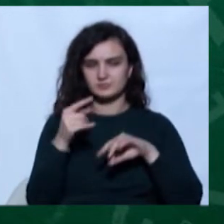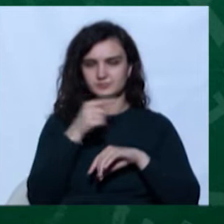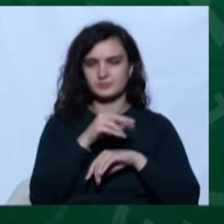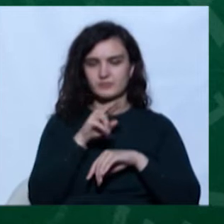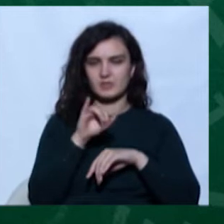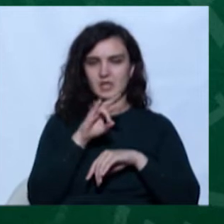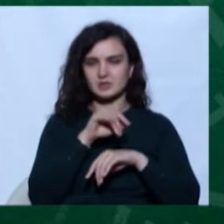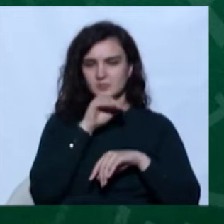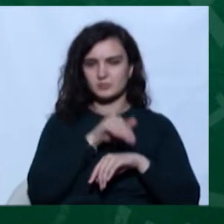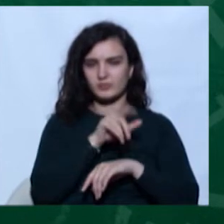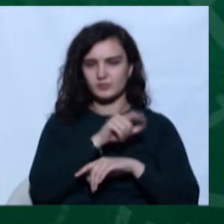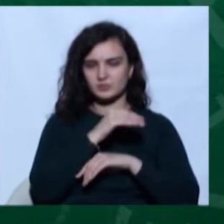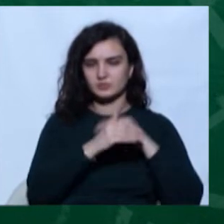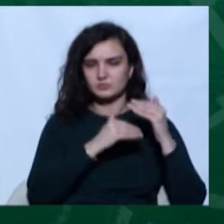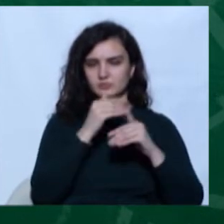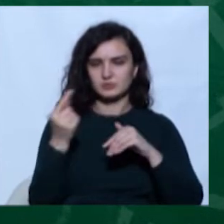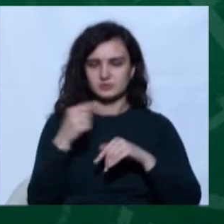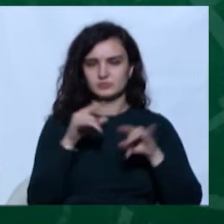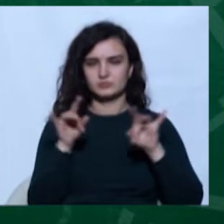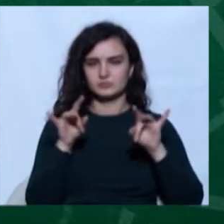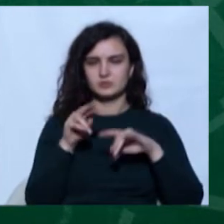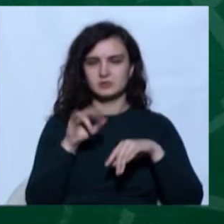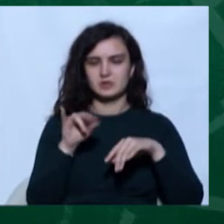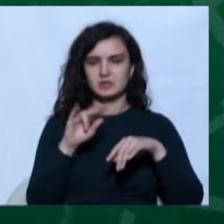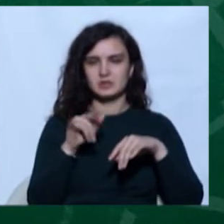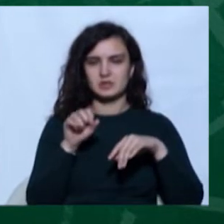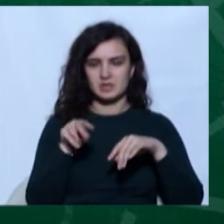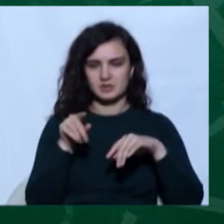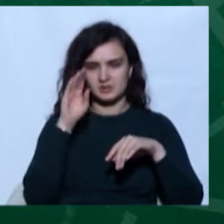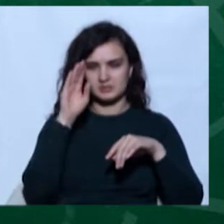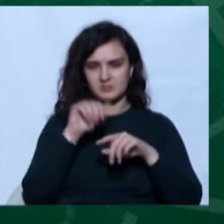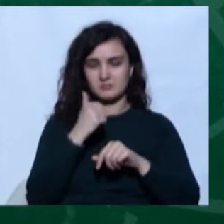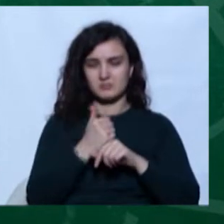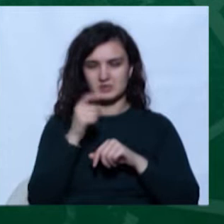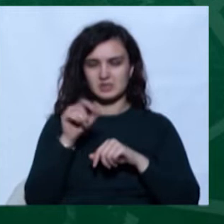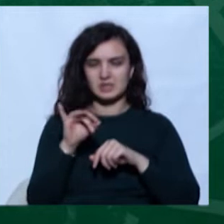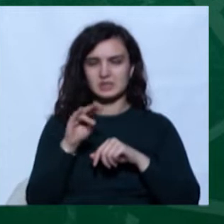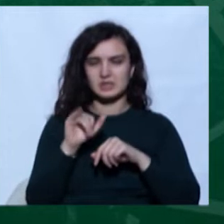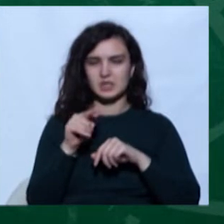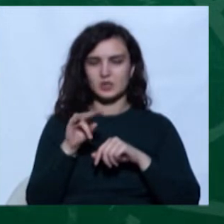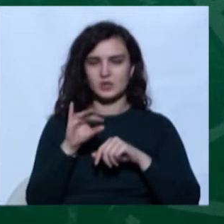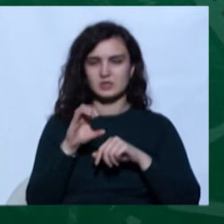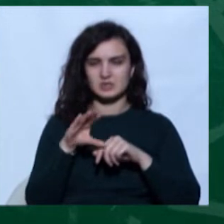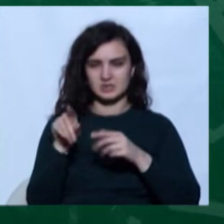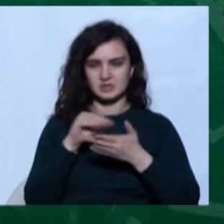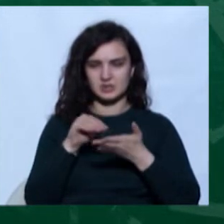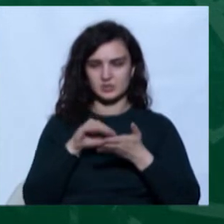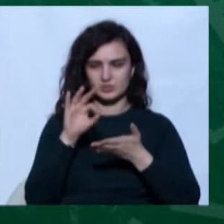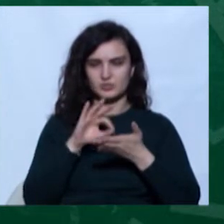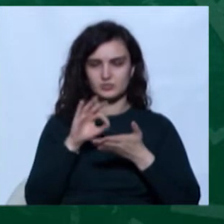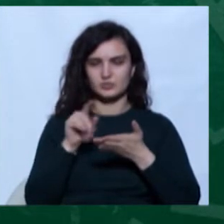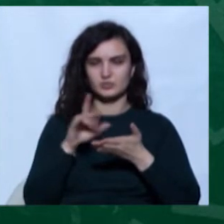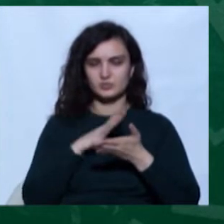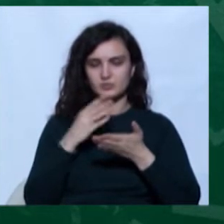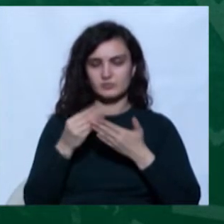Dantes's professional success. Danglars is the main antagonist in our story, since it was